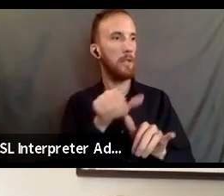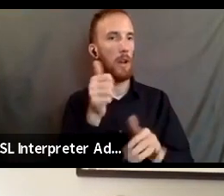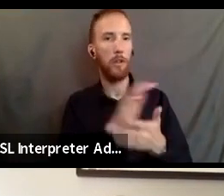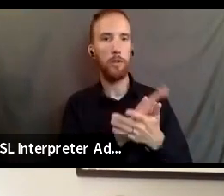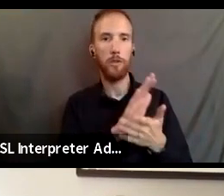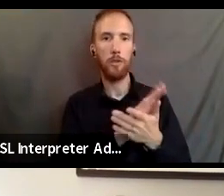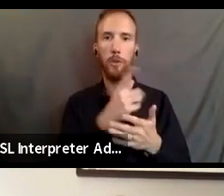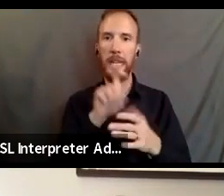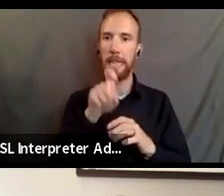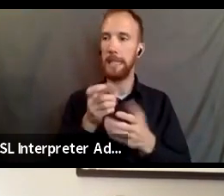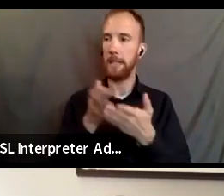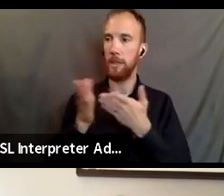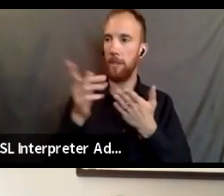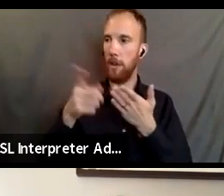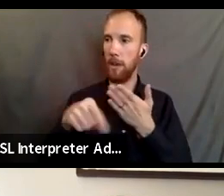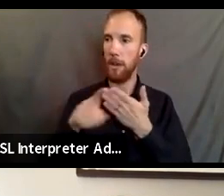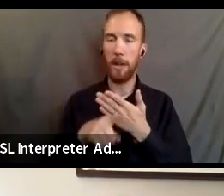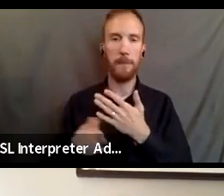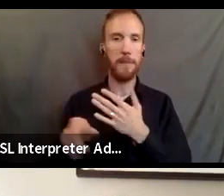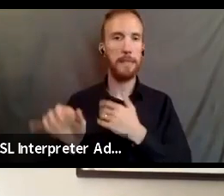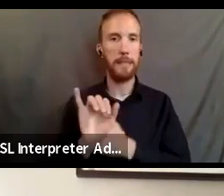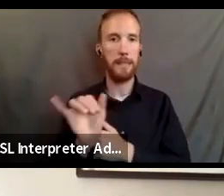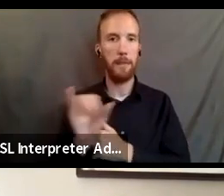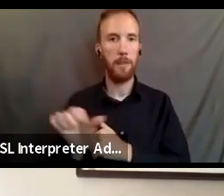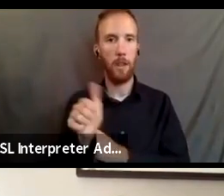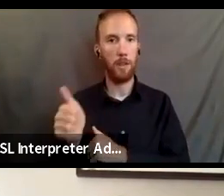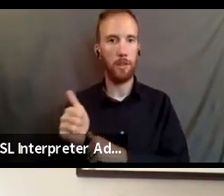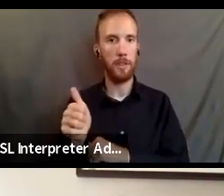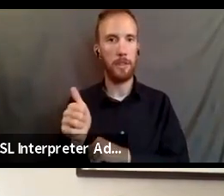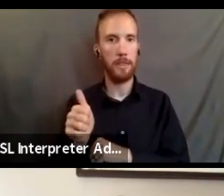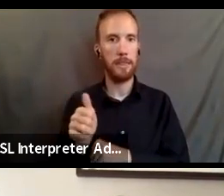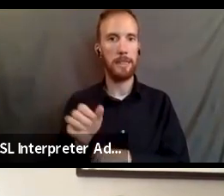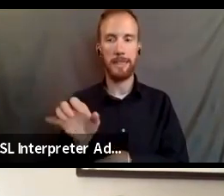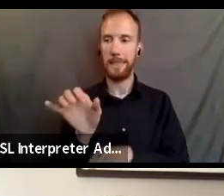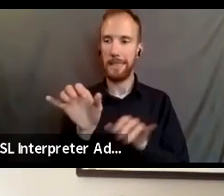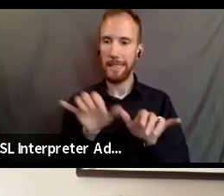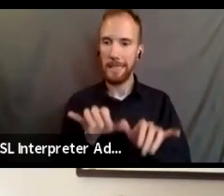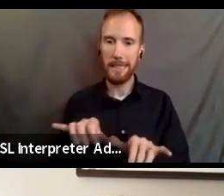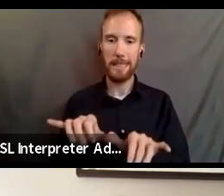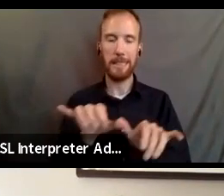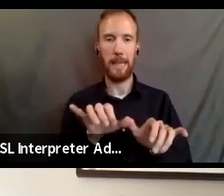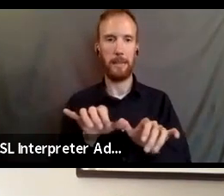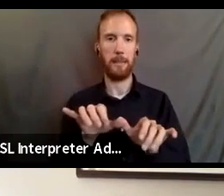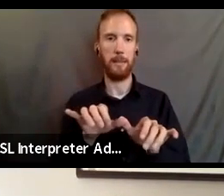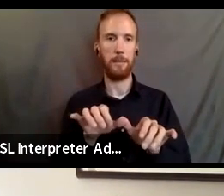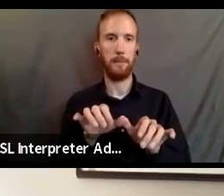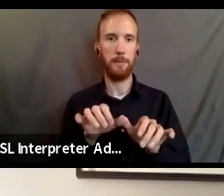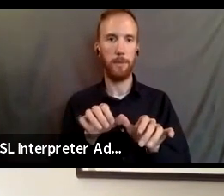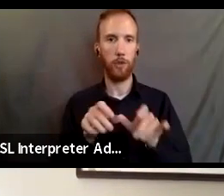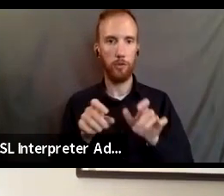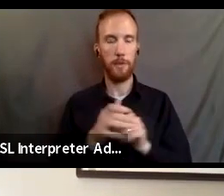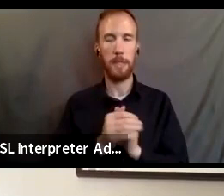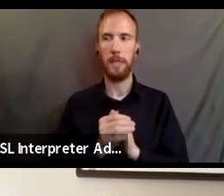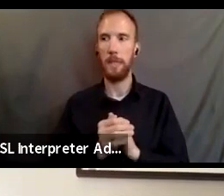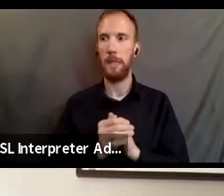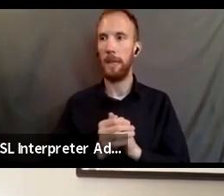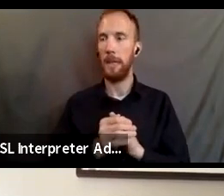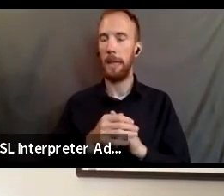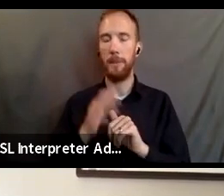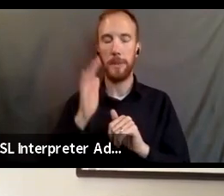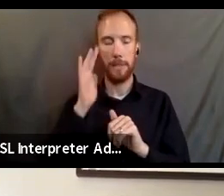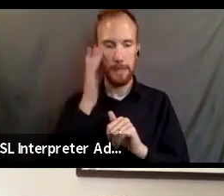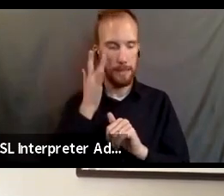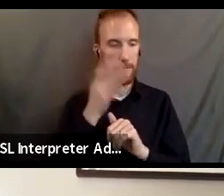less but the same treatment i'm sick and tired of hearing and i've been going through the normal channels of